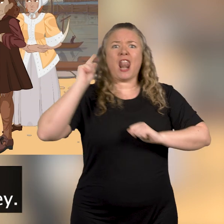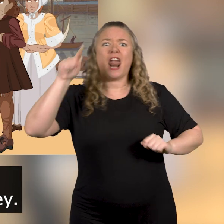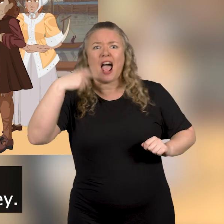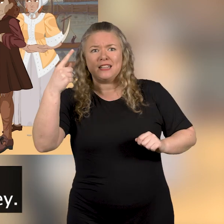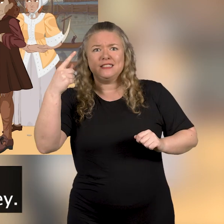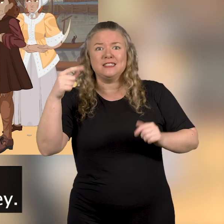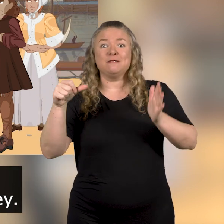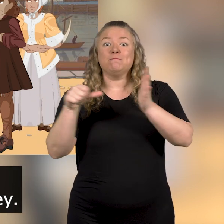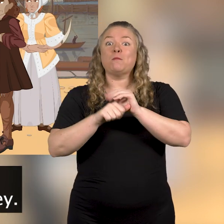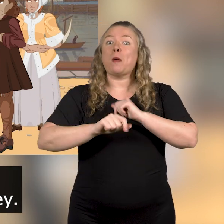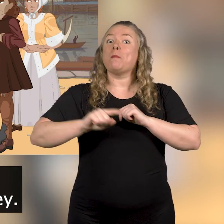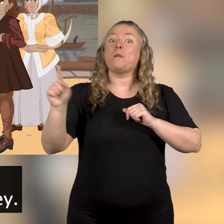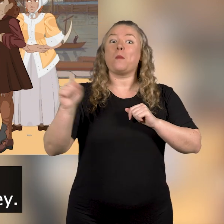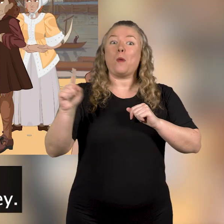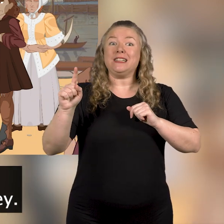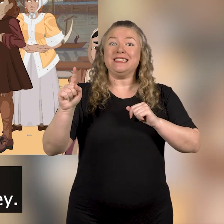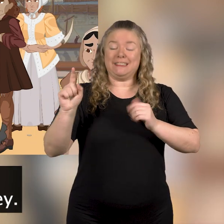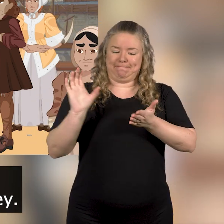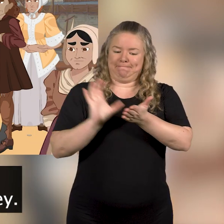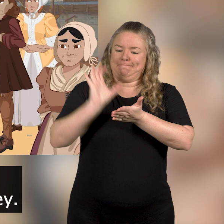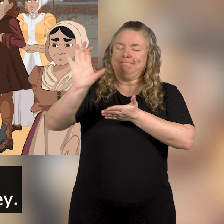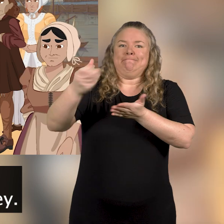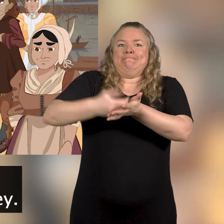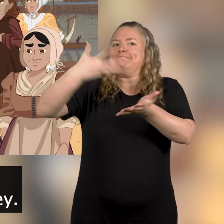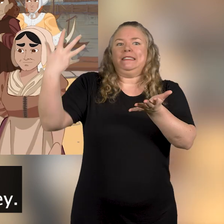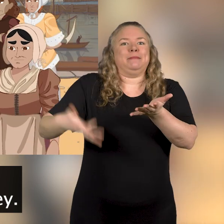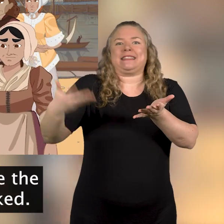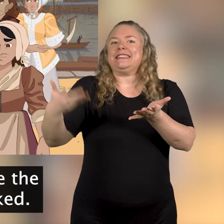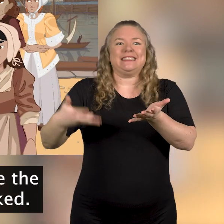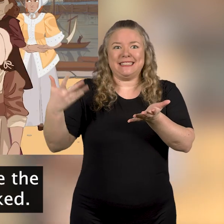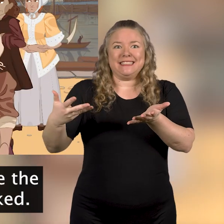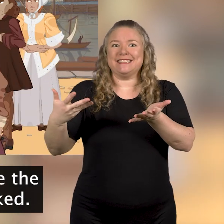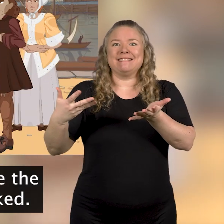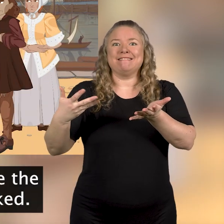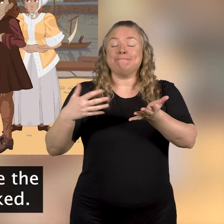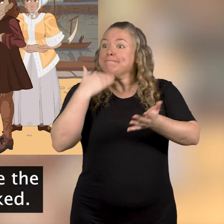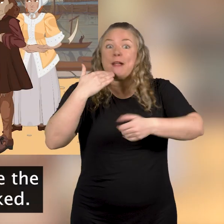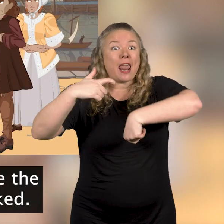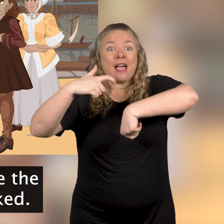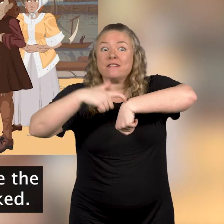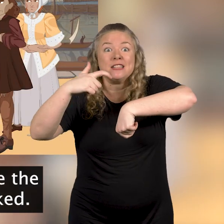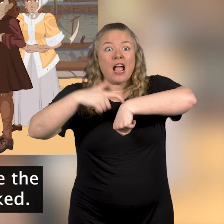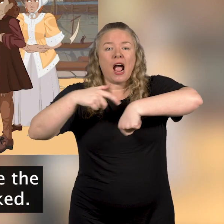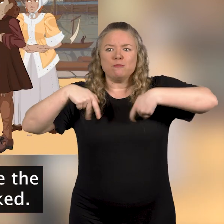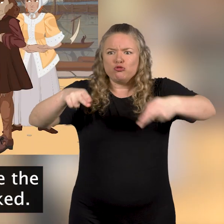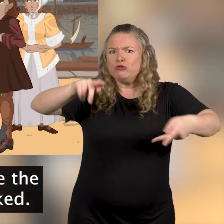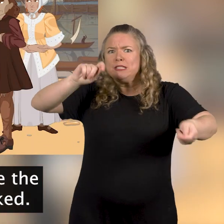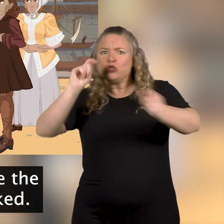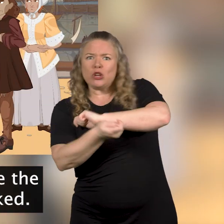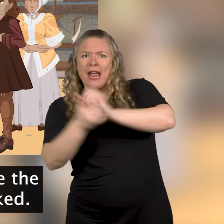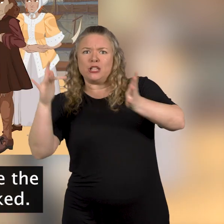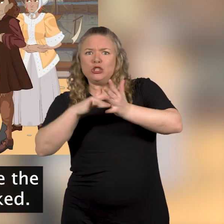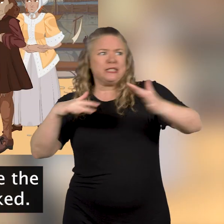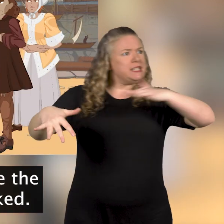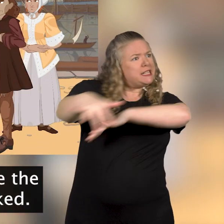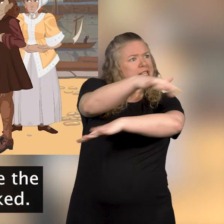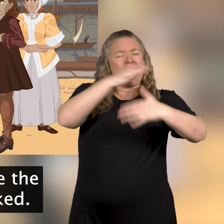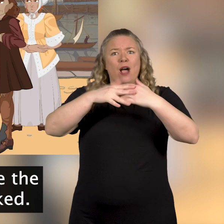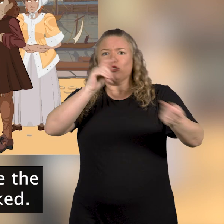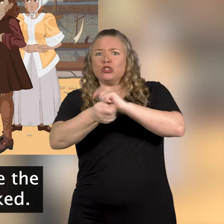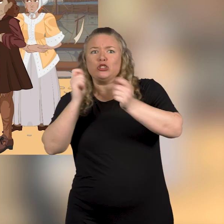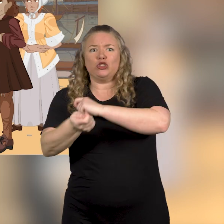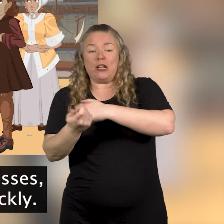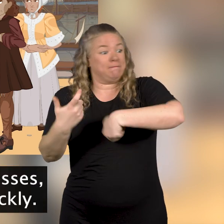London, most of the grand plans would have cost too much money. There wasn't time to change where the streets were or how the